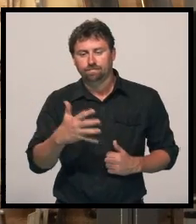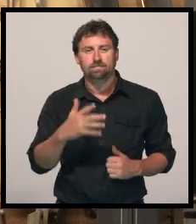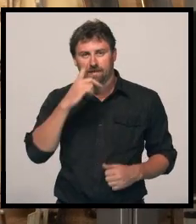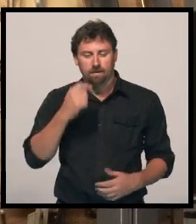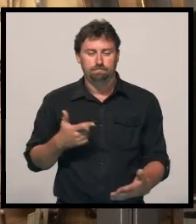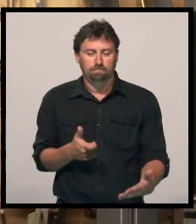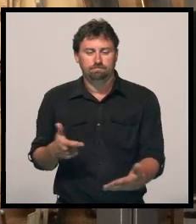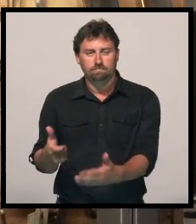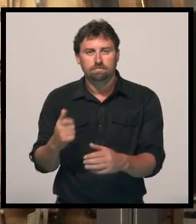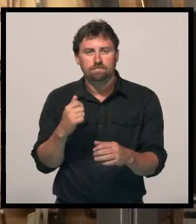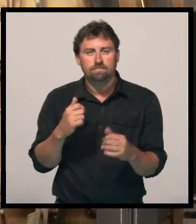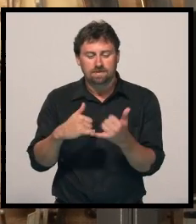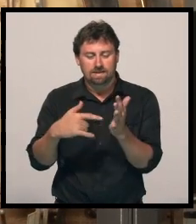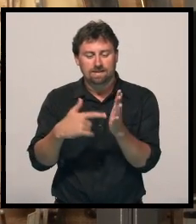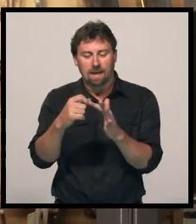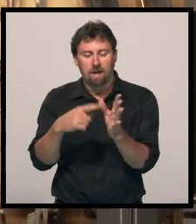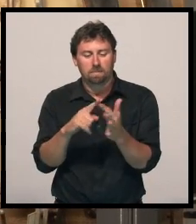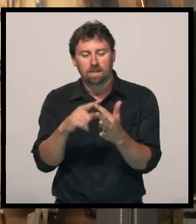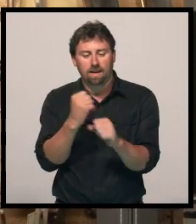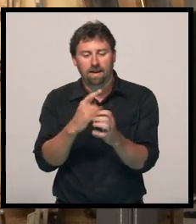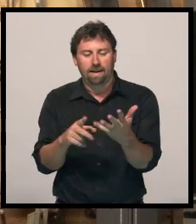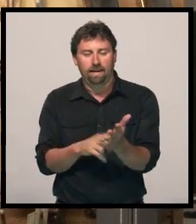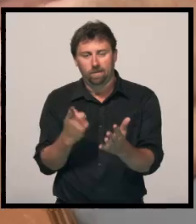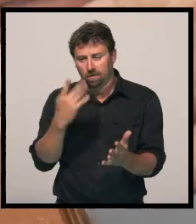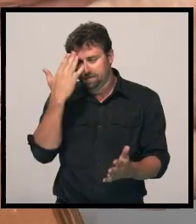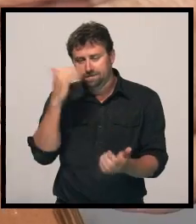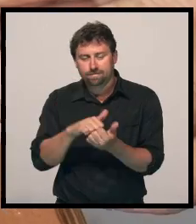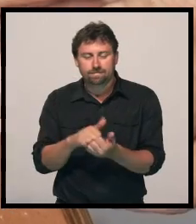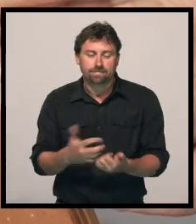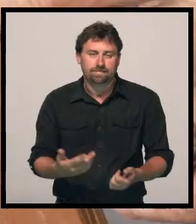Okay, now everything's all glued up. It's just a simple matter of